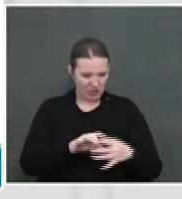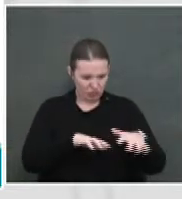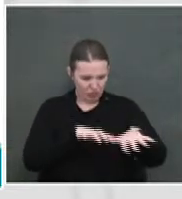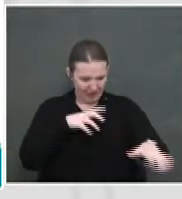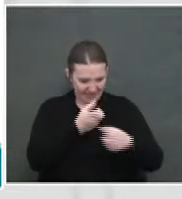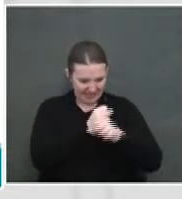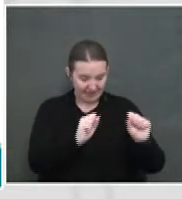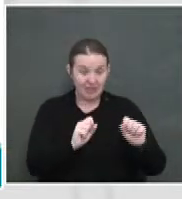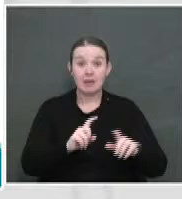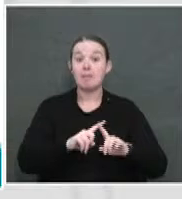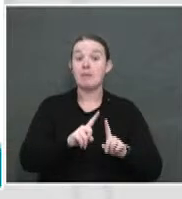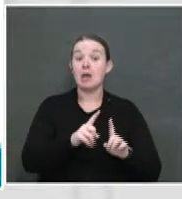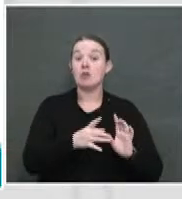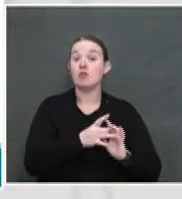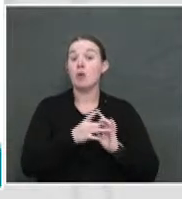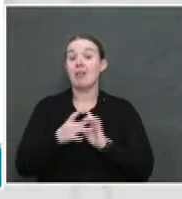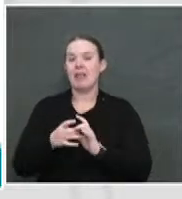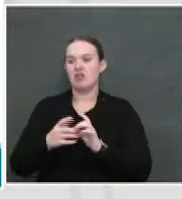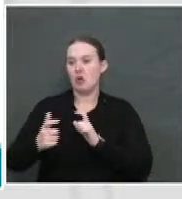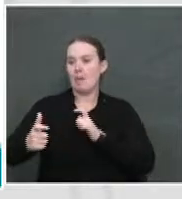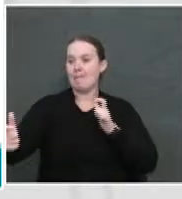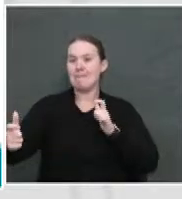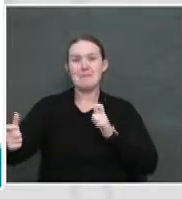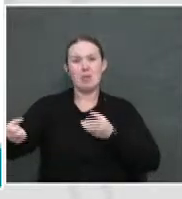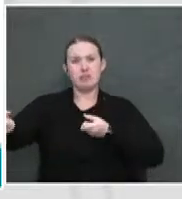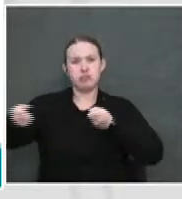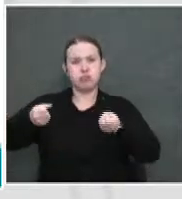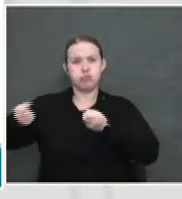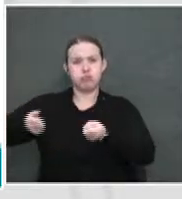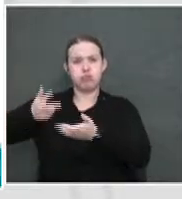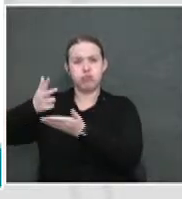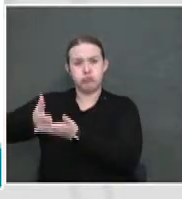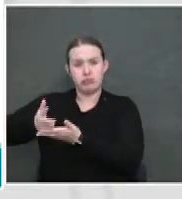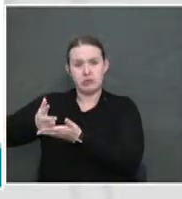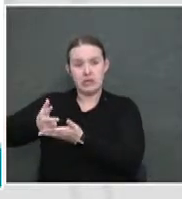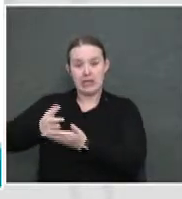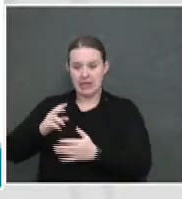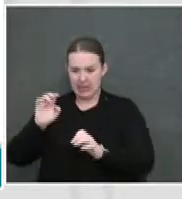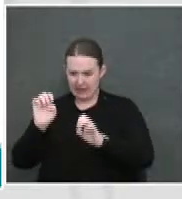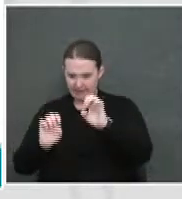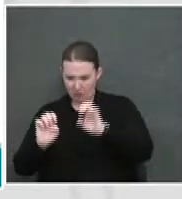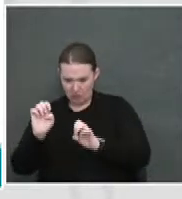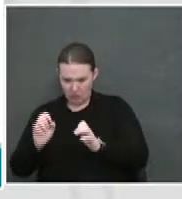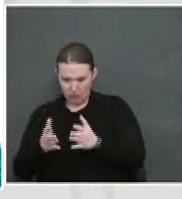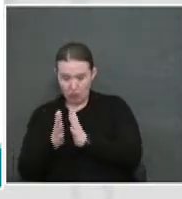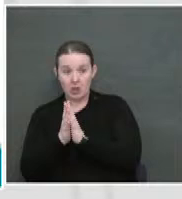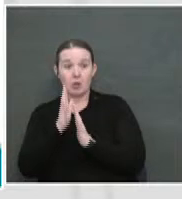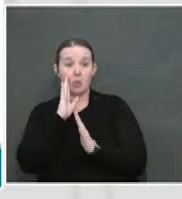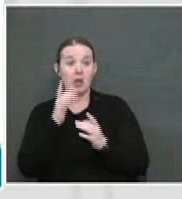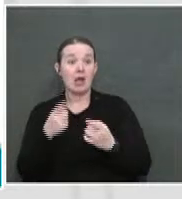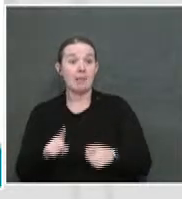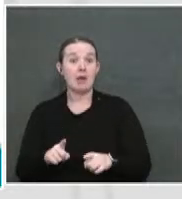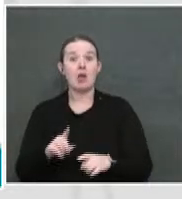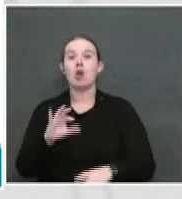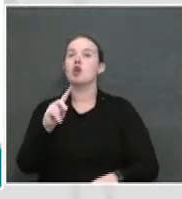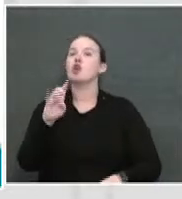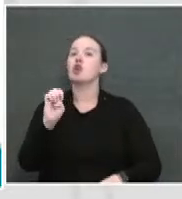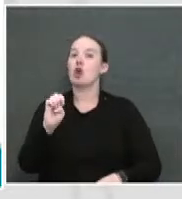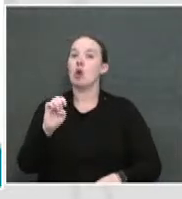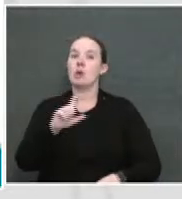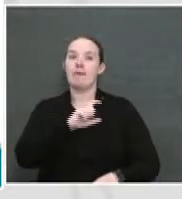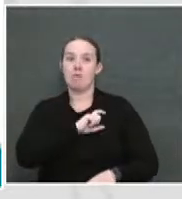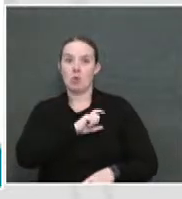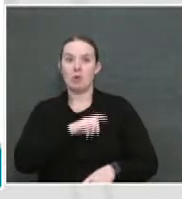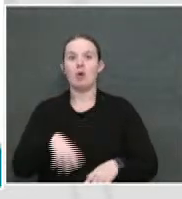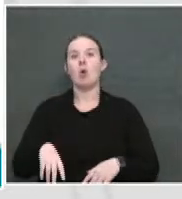safety, but it is related to oversized vehicle parking, then an evaluation of the request would be conducted by code enforcement